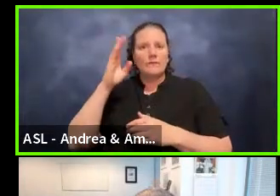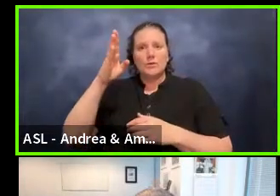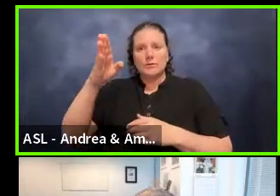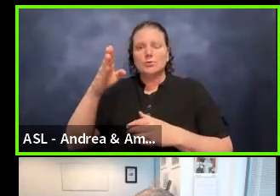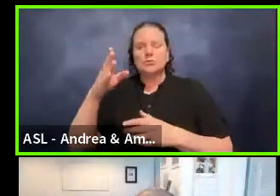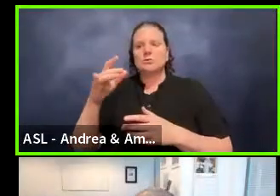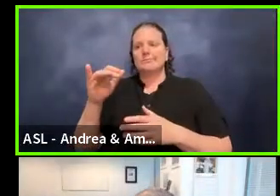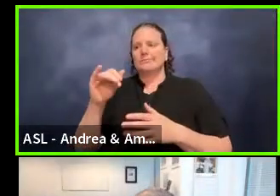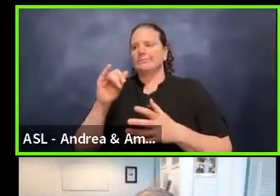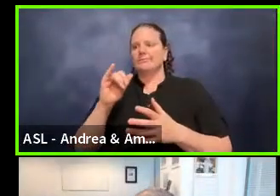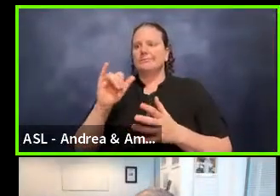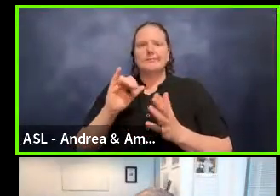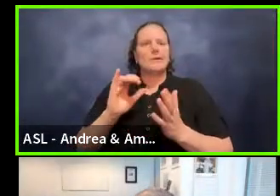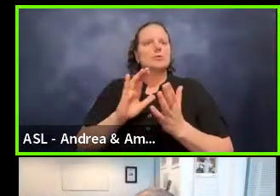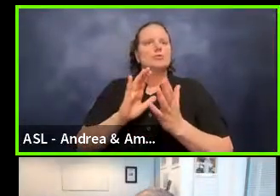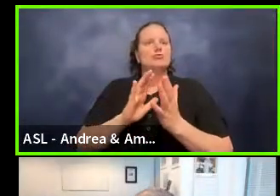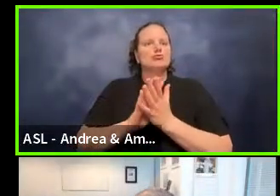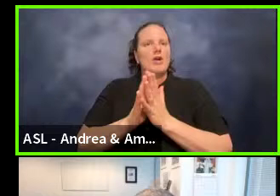as traffic